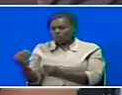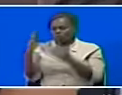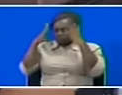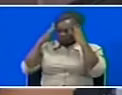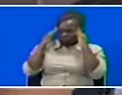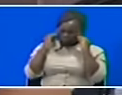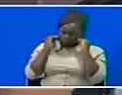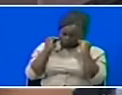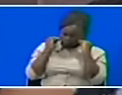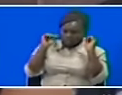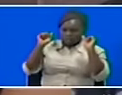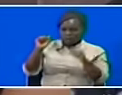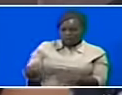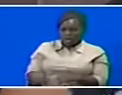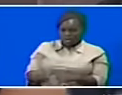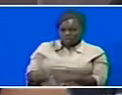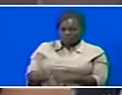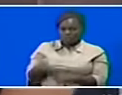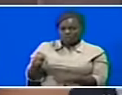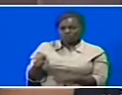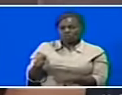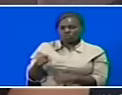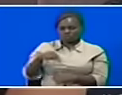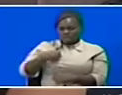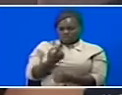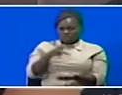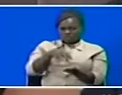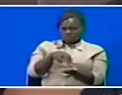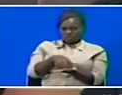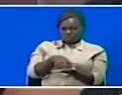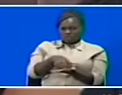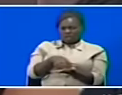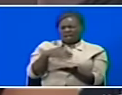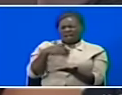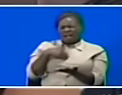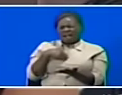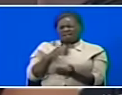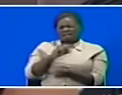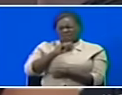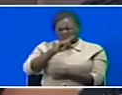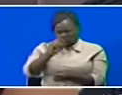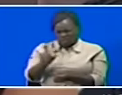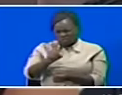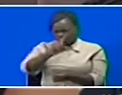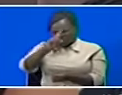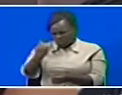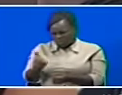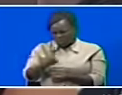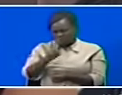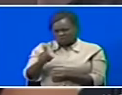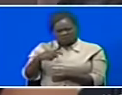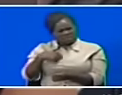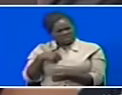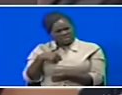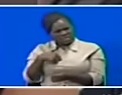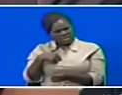you know, you're now starting questioning. Like for my case, you know, I had so many unanswered questions. Is it, did I not